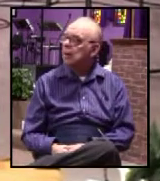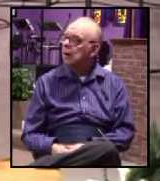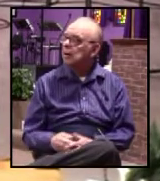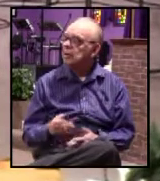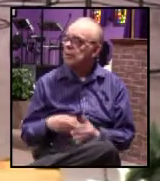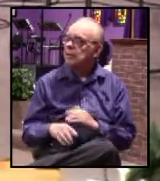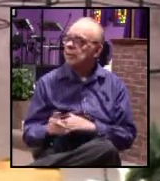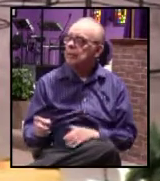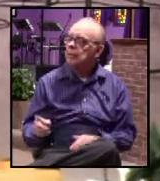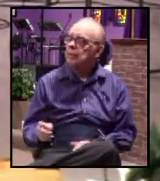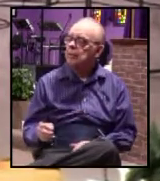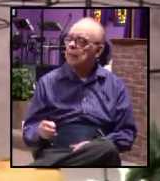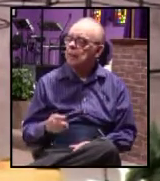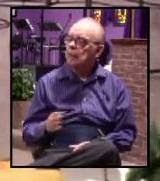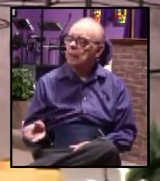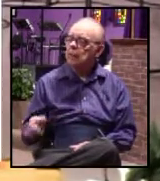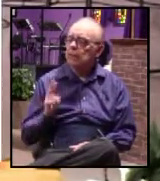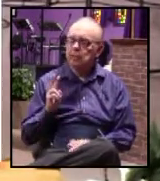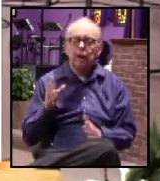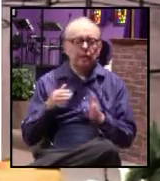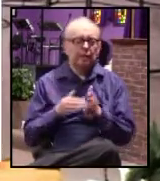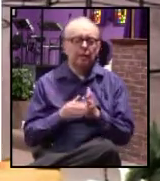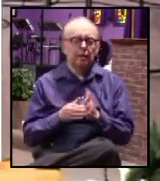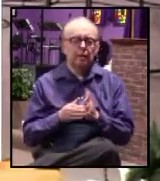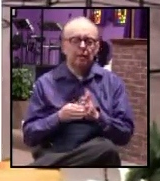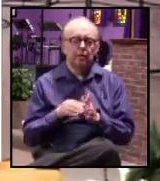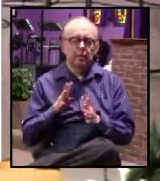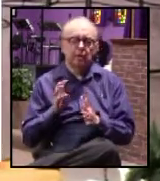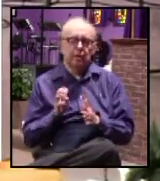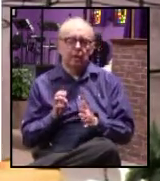In there is